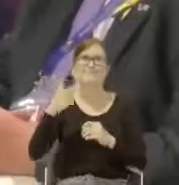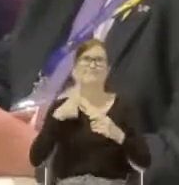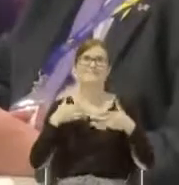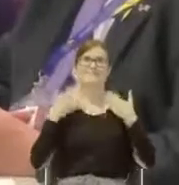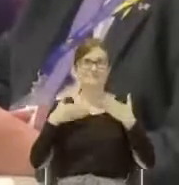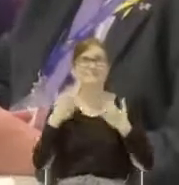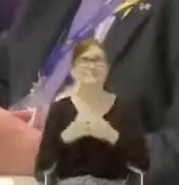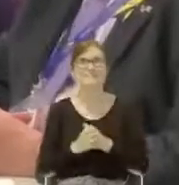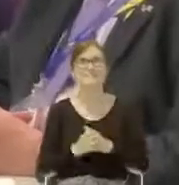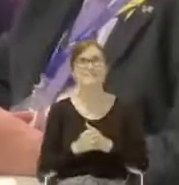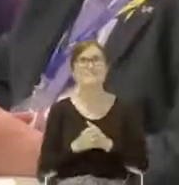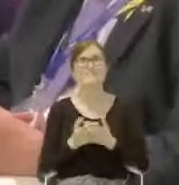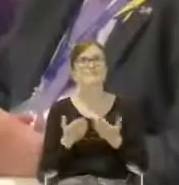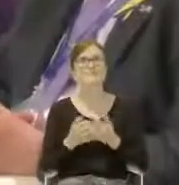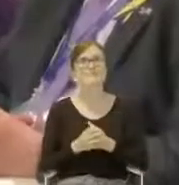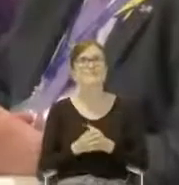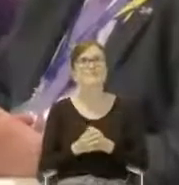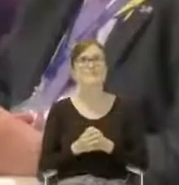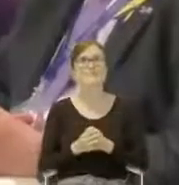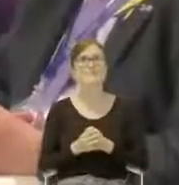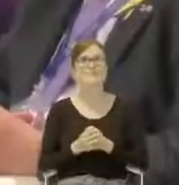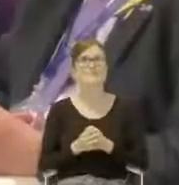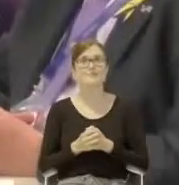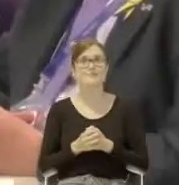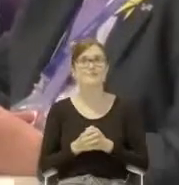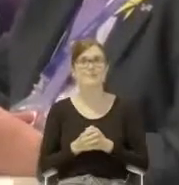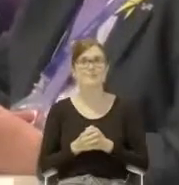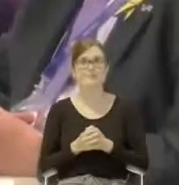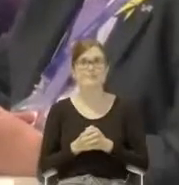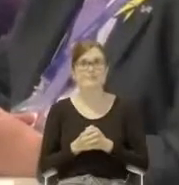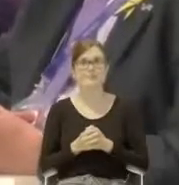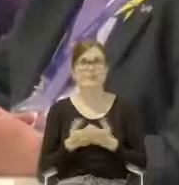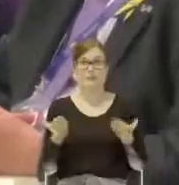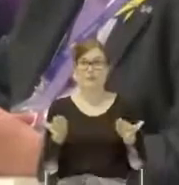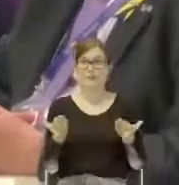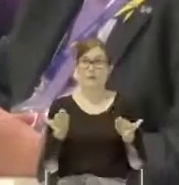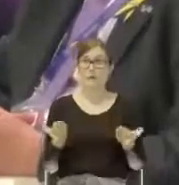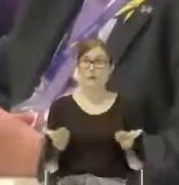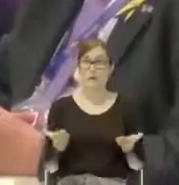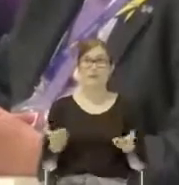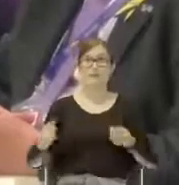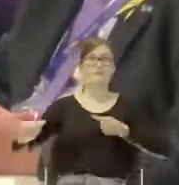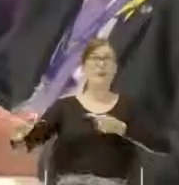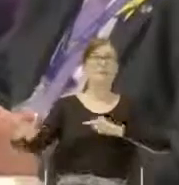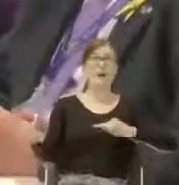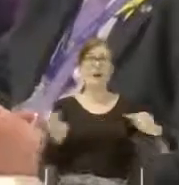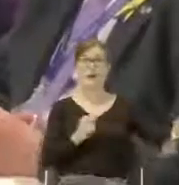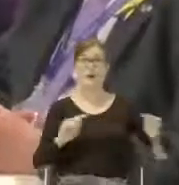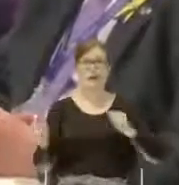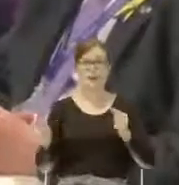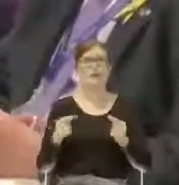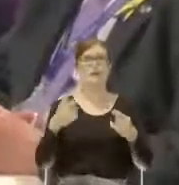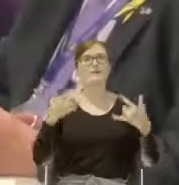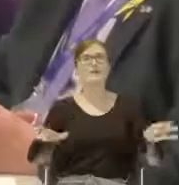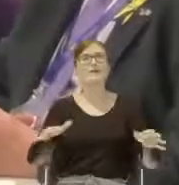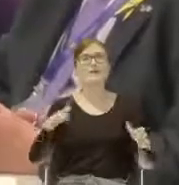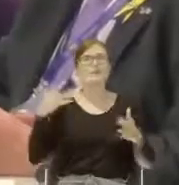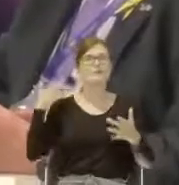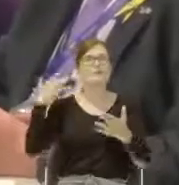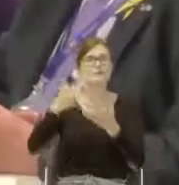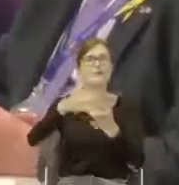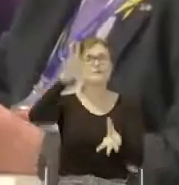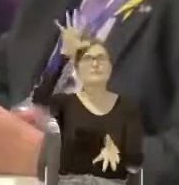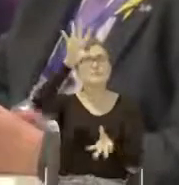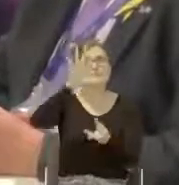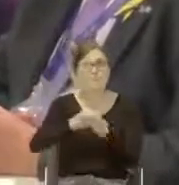this one-week World Urban Forum. We must seize, and this World Urban Forum is the best opportunity for us to do it